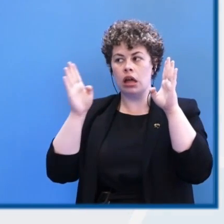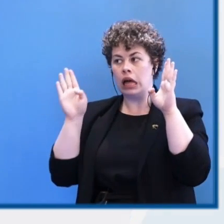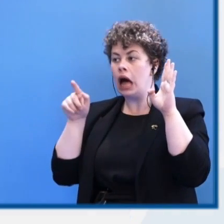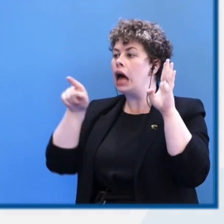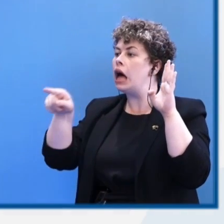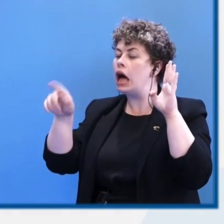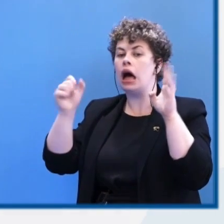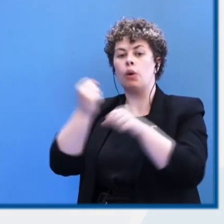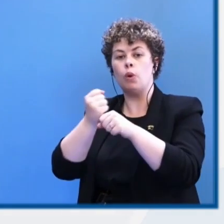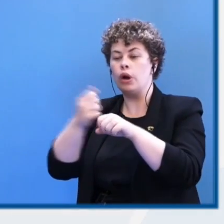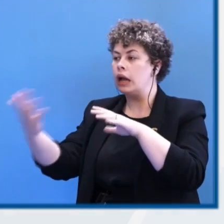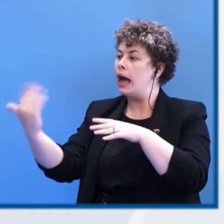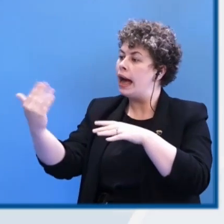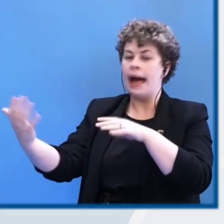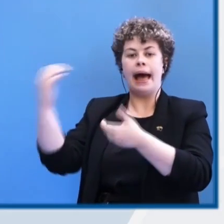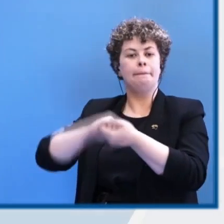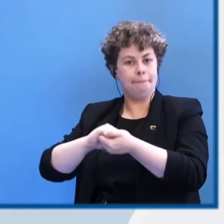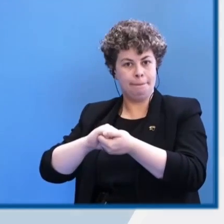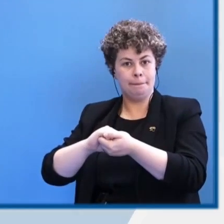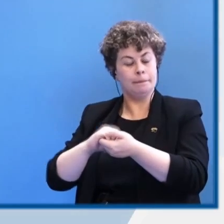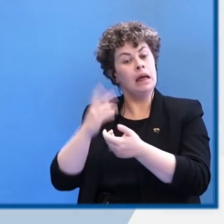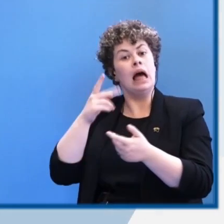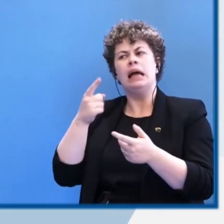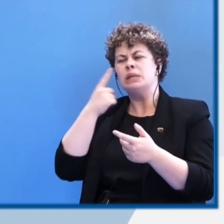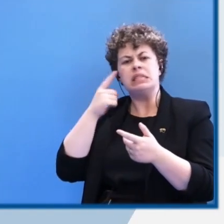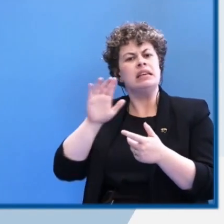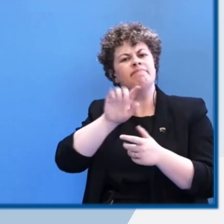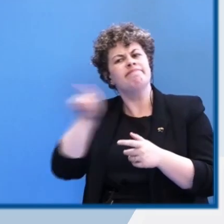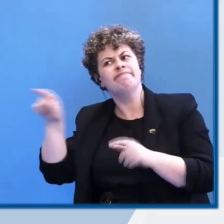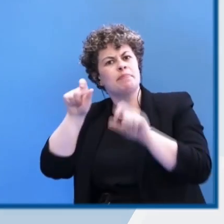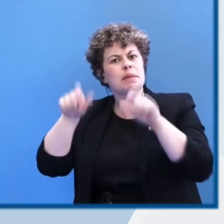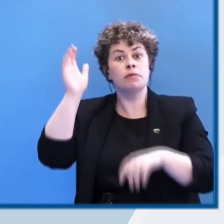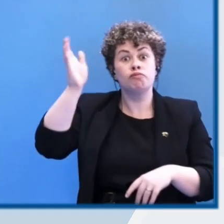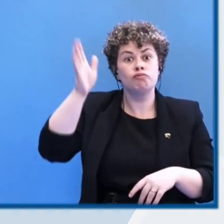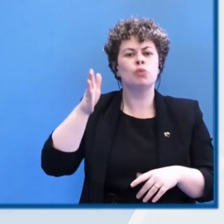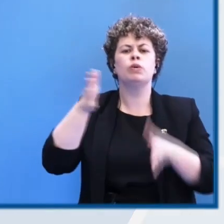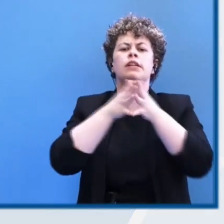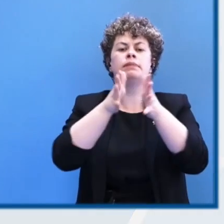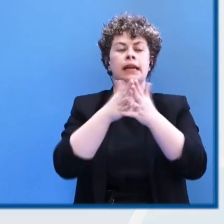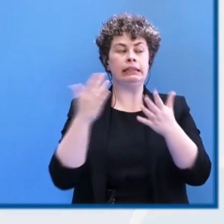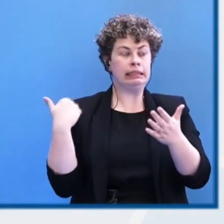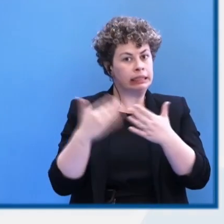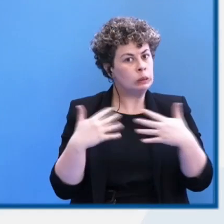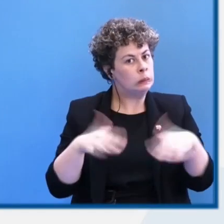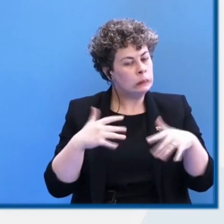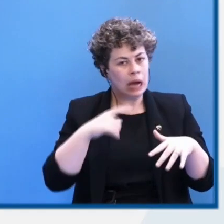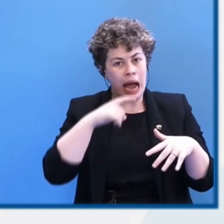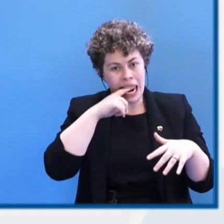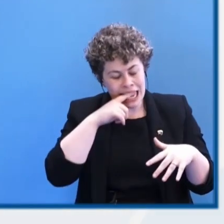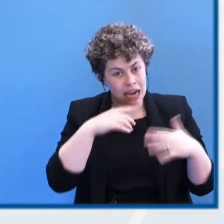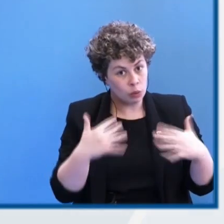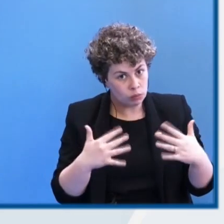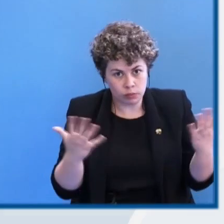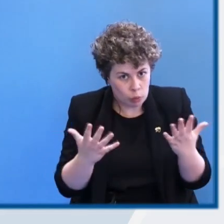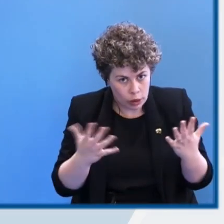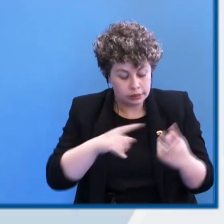are and what the successes might be as well, and hopefully learn some lessons that we can share with the rest of the